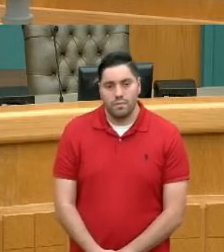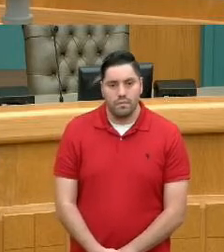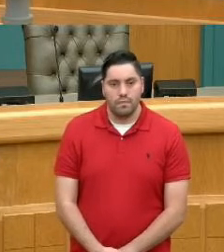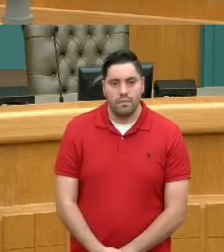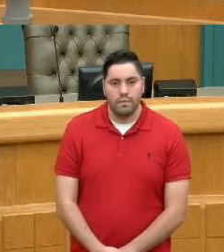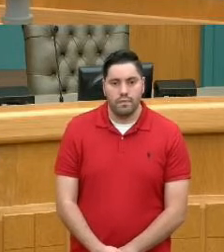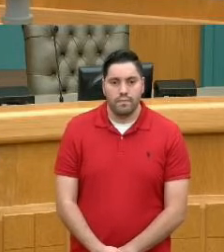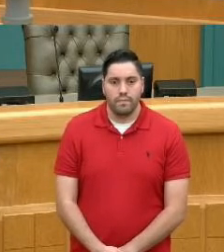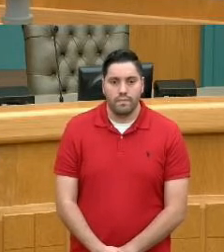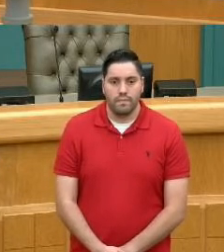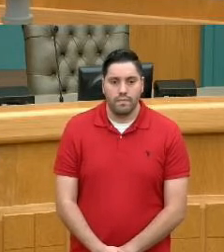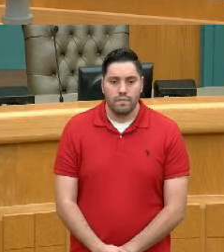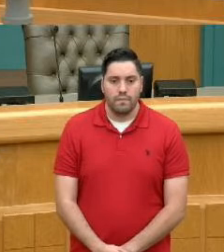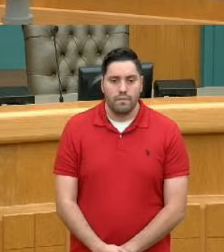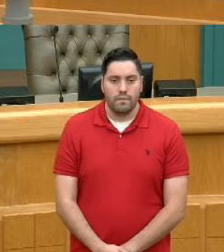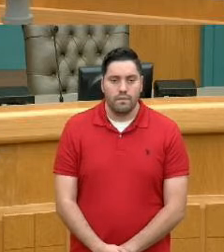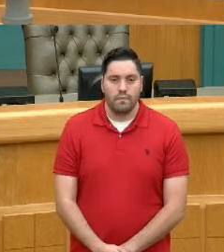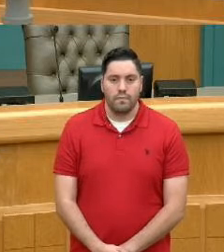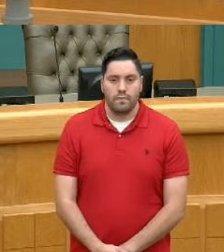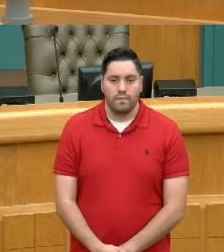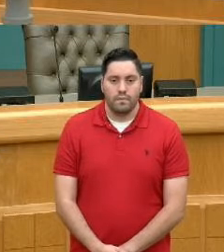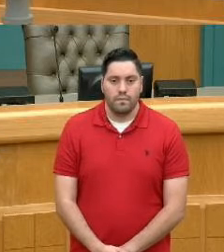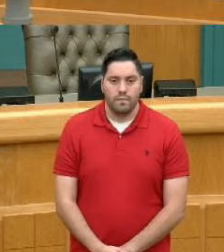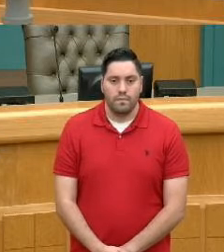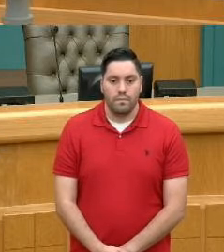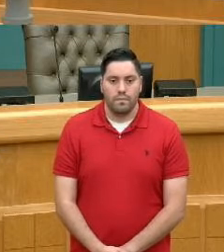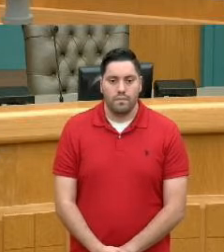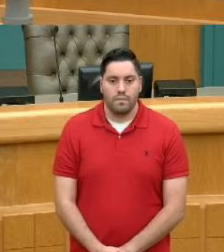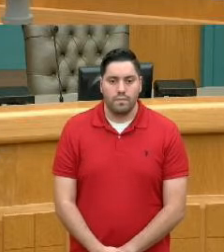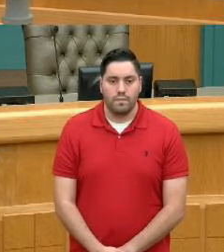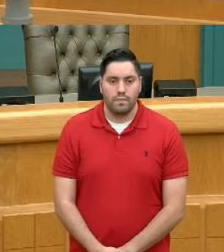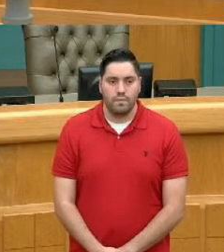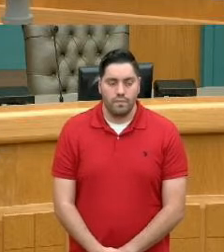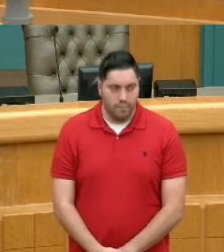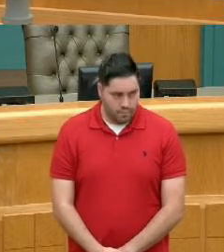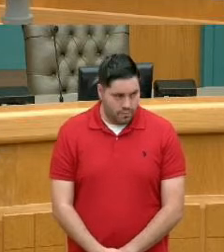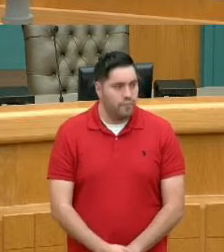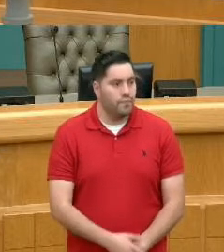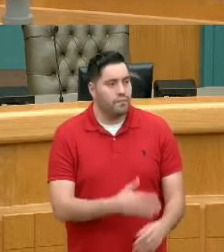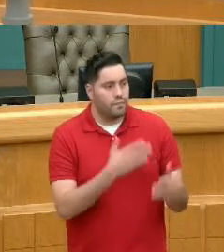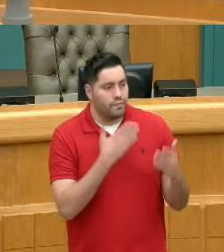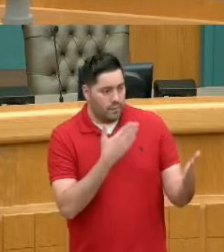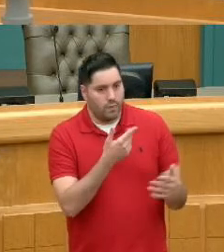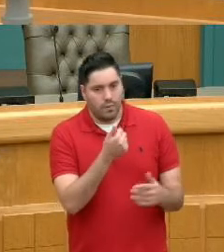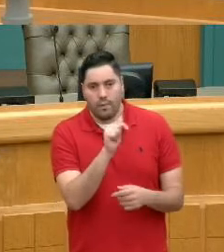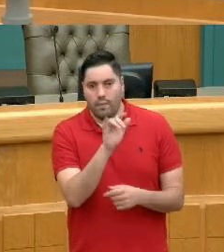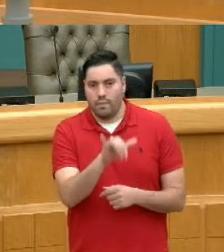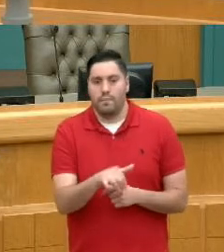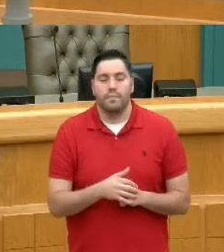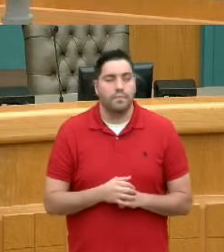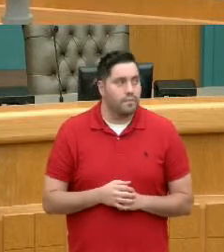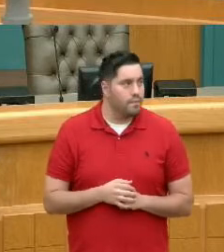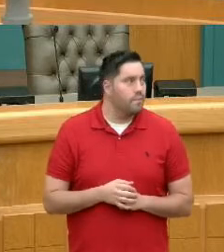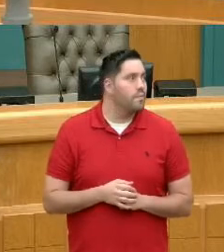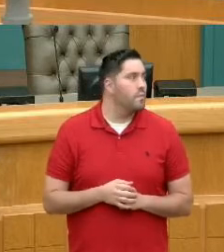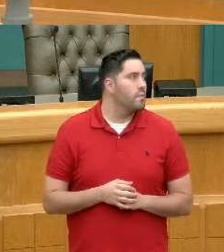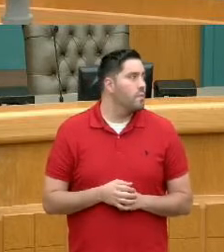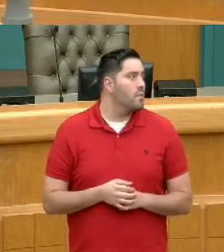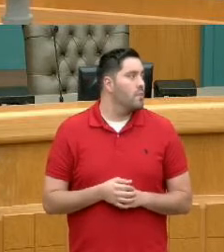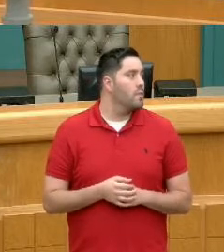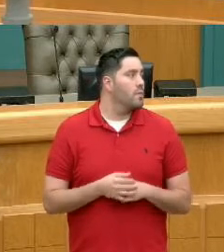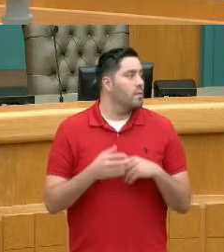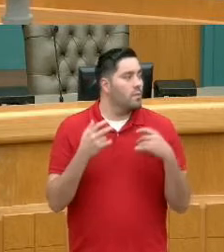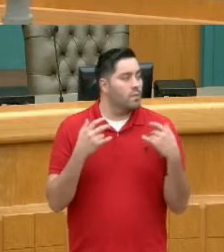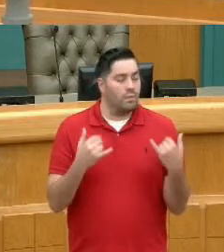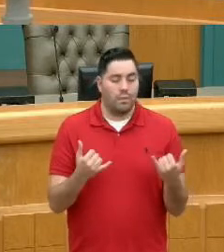aún activos. Hasta la fecha se reportan 3 fallecimientos. Okay, great. Thank you, Gabby. Okay, now we're going to do a quick